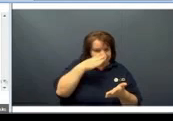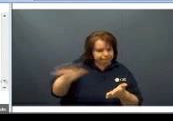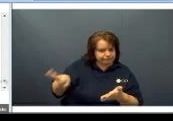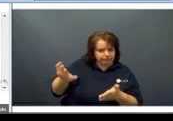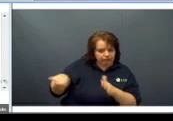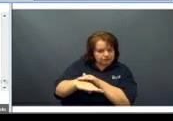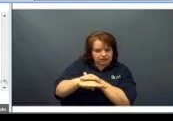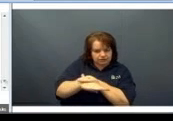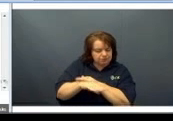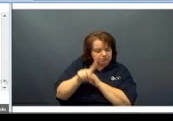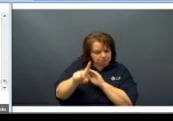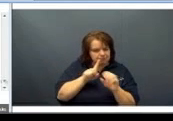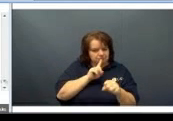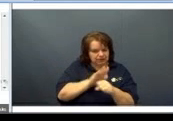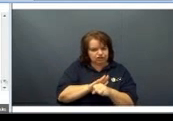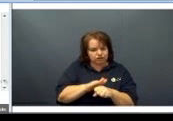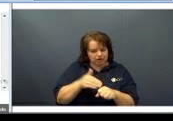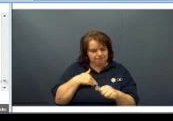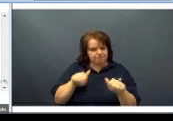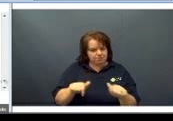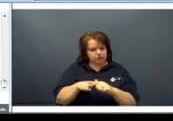we still have to make sure that it's accessible.